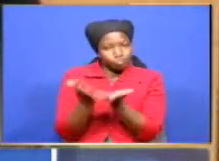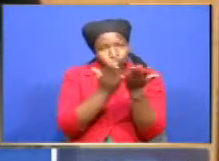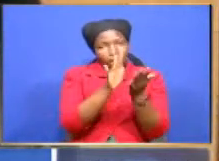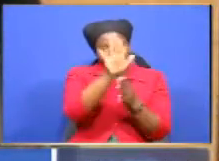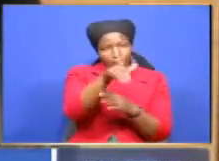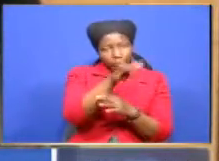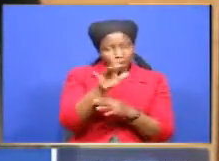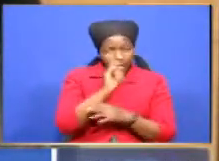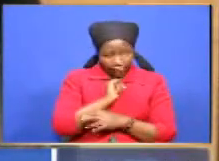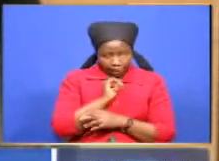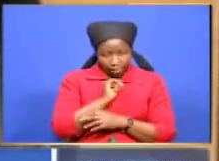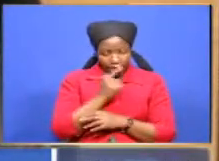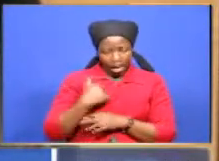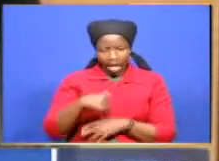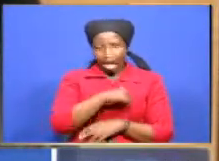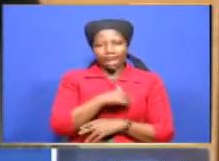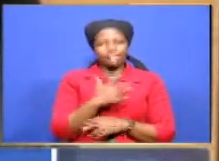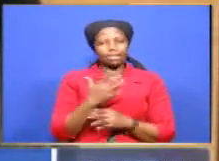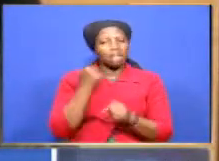we are working